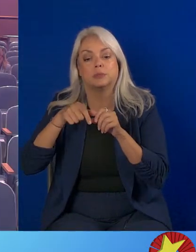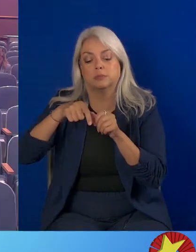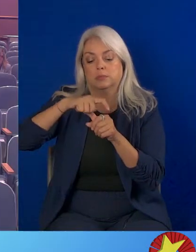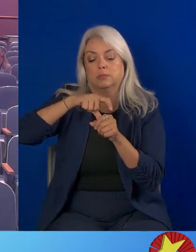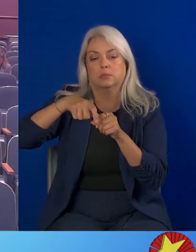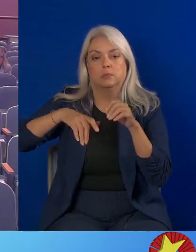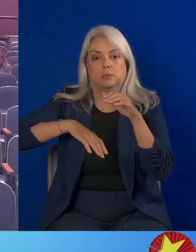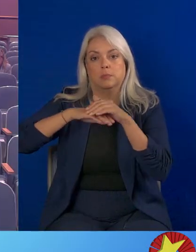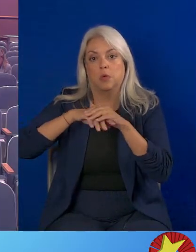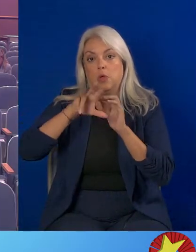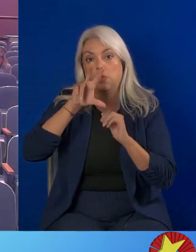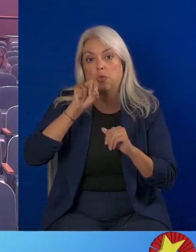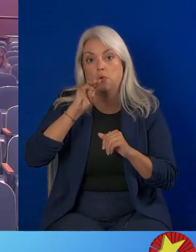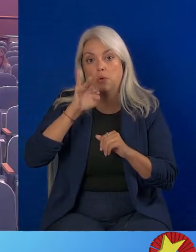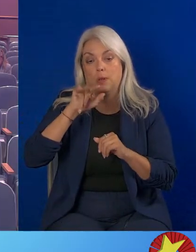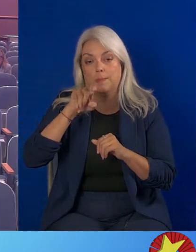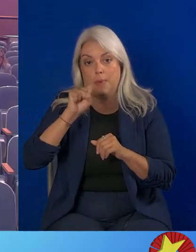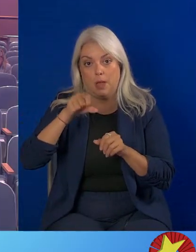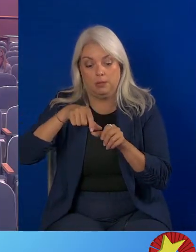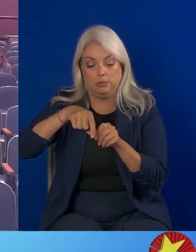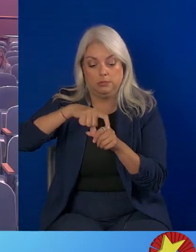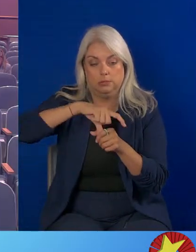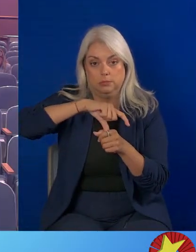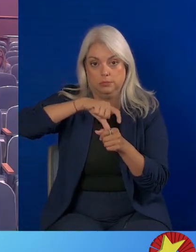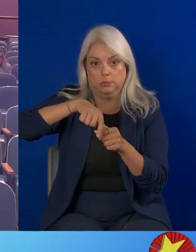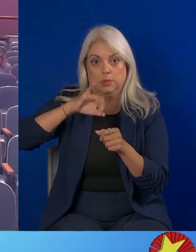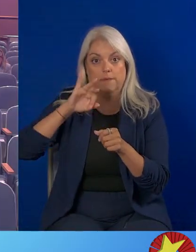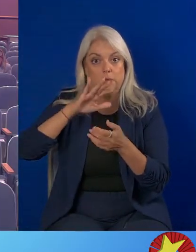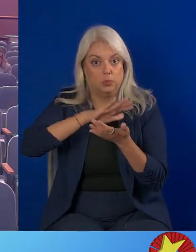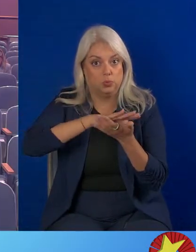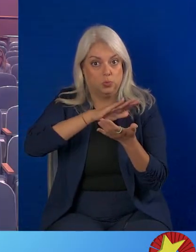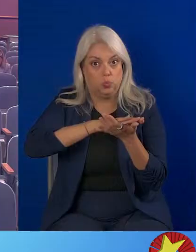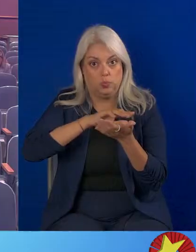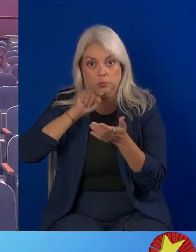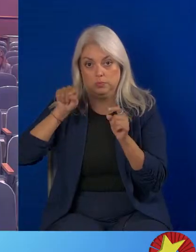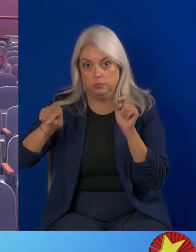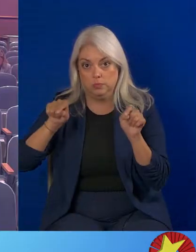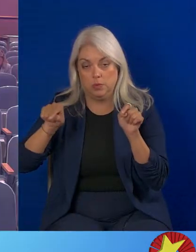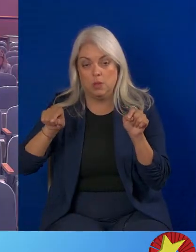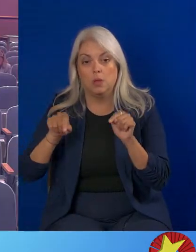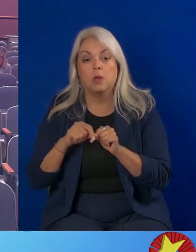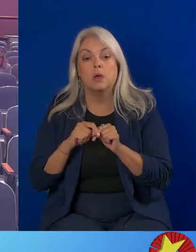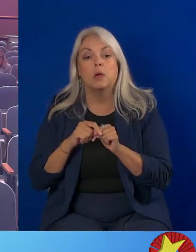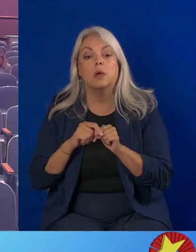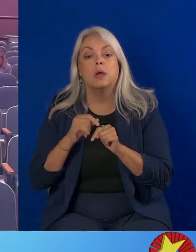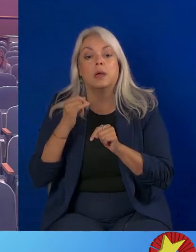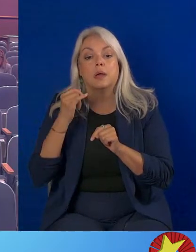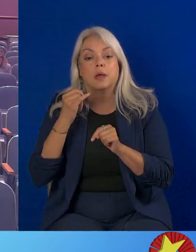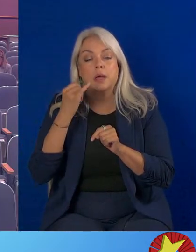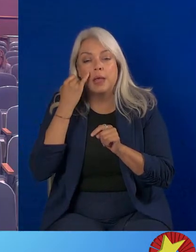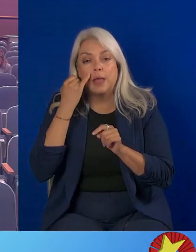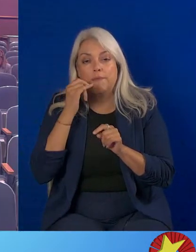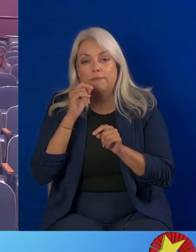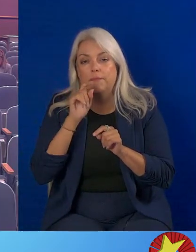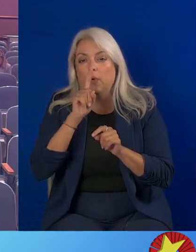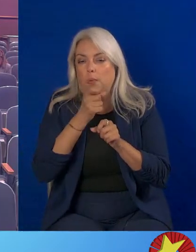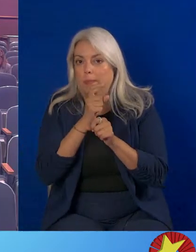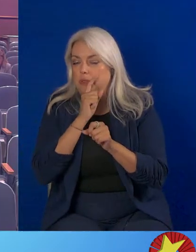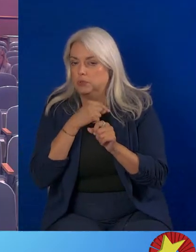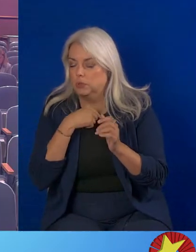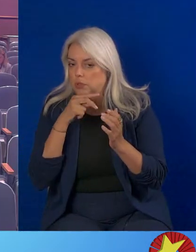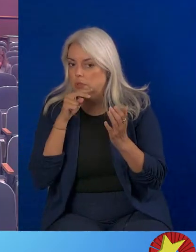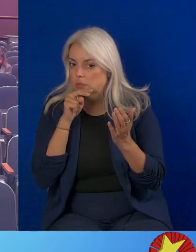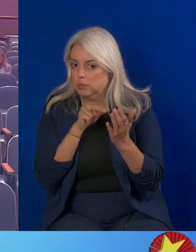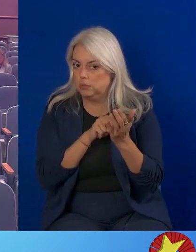school. And then the, I believe outside, excuse me, I'm sorry, I want to make sure that